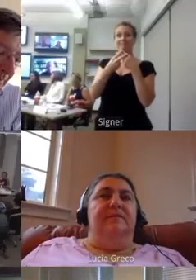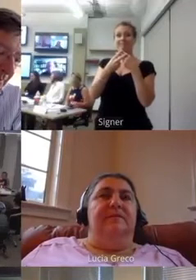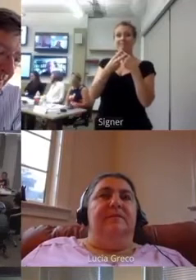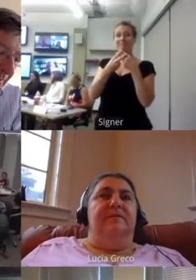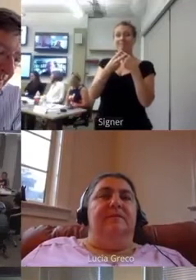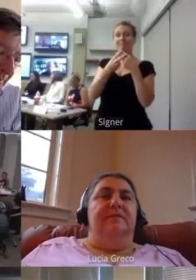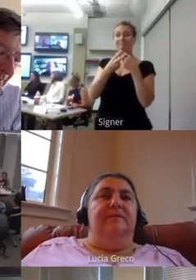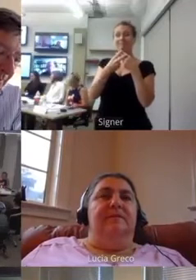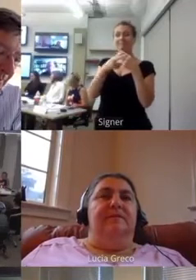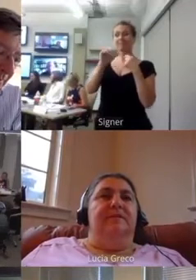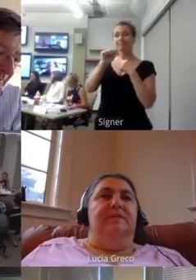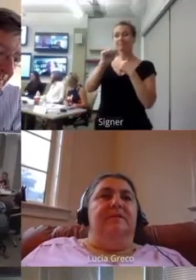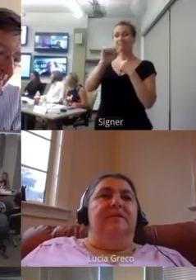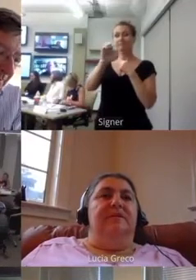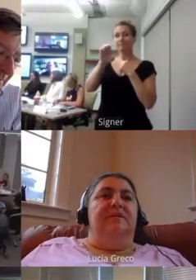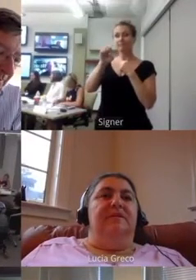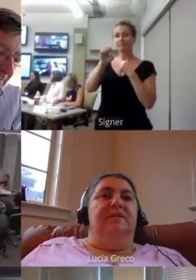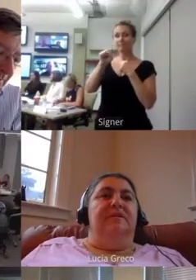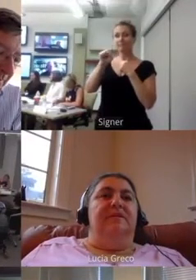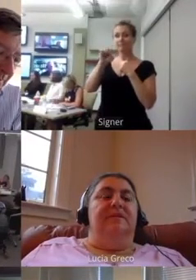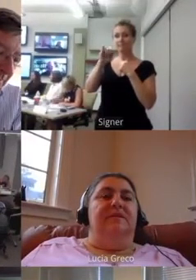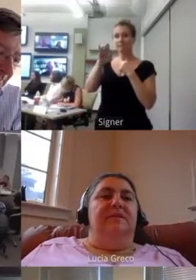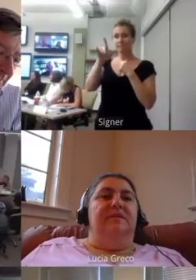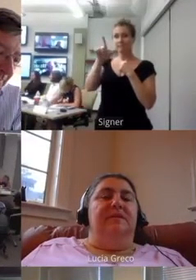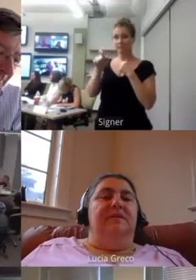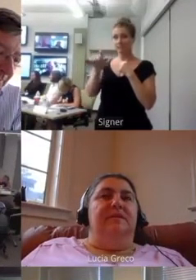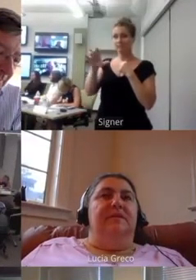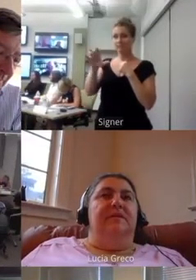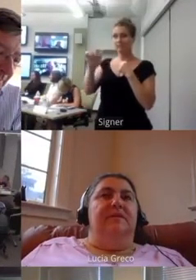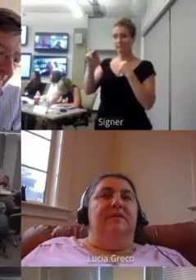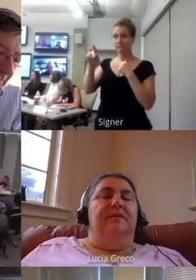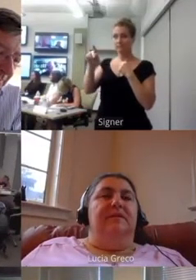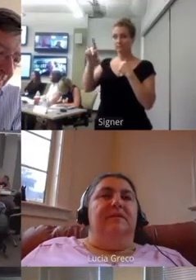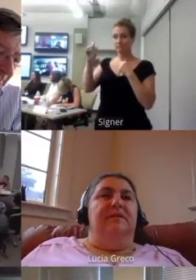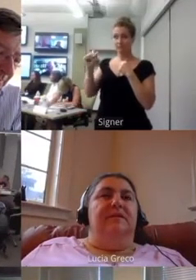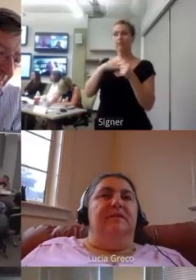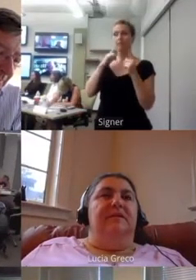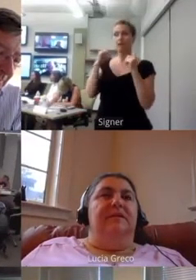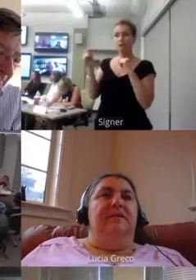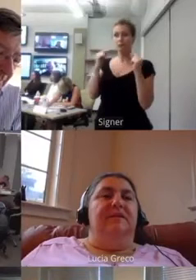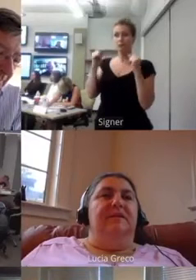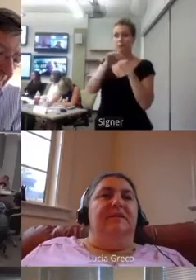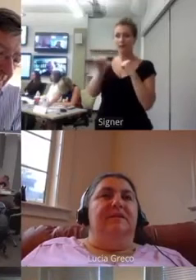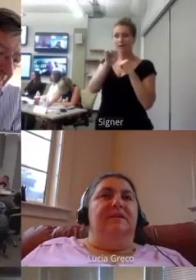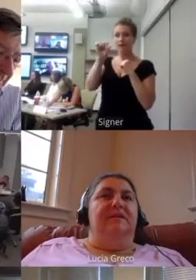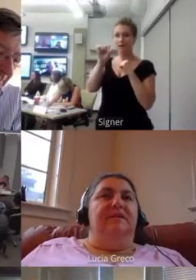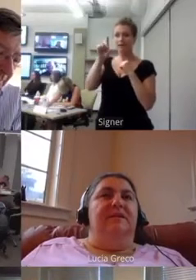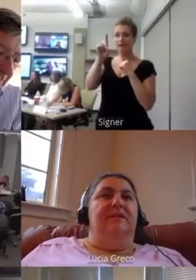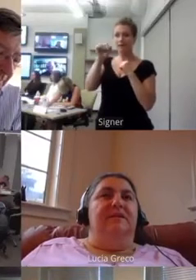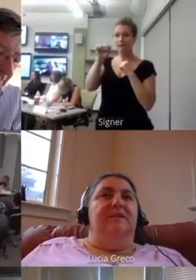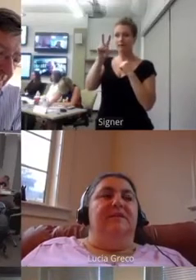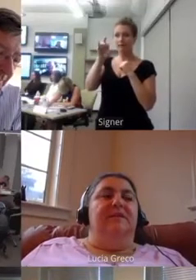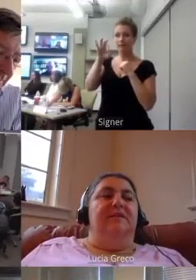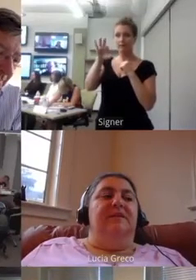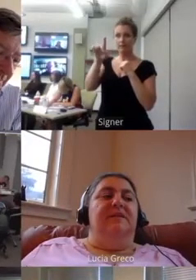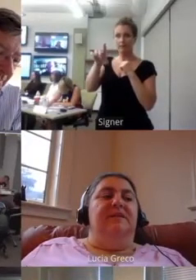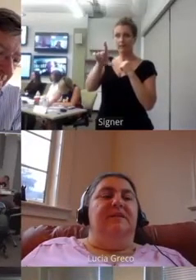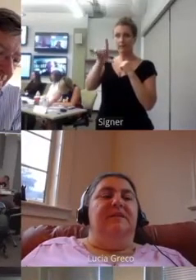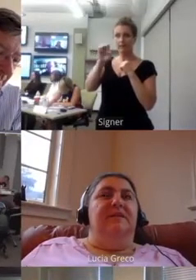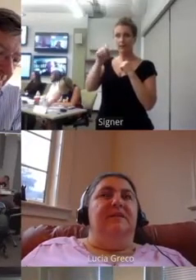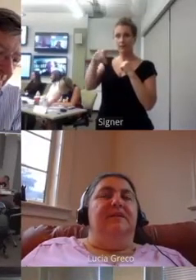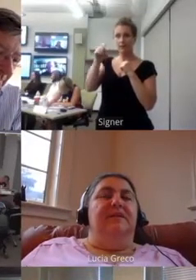#Accessible Canada. My Twitter handle is @David Lepofsky, and the Alliance's Twitter